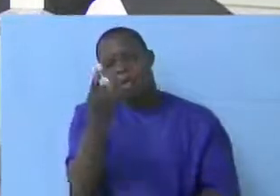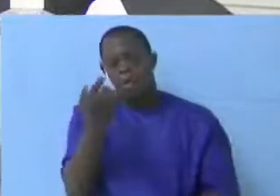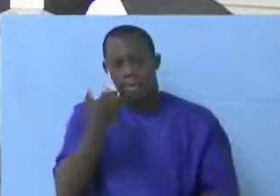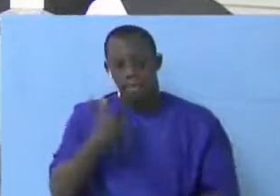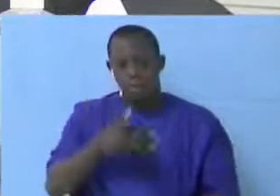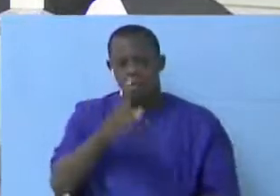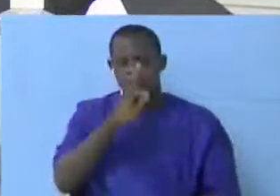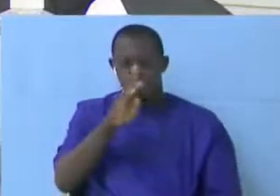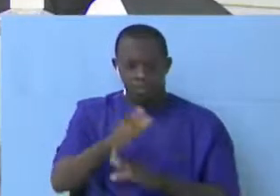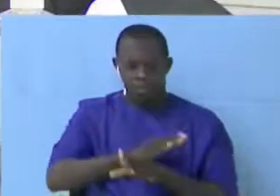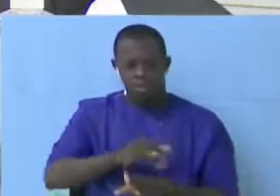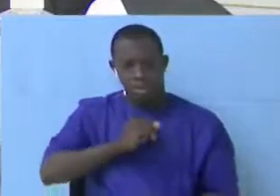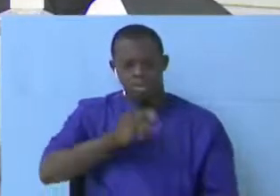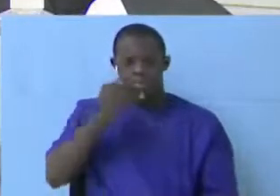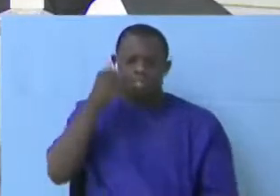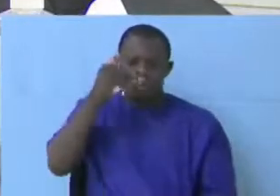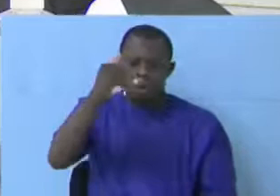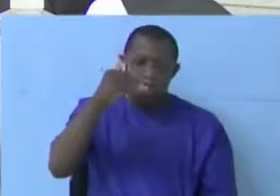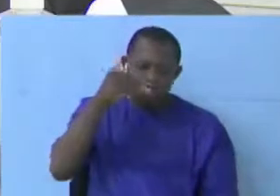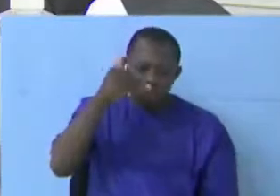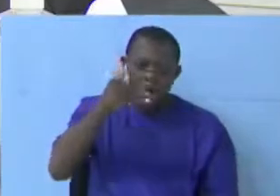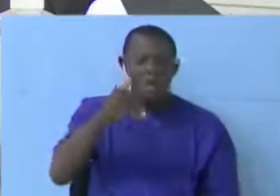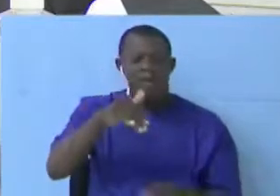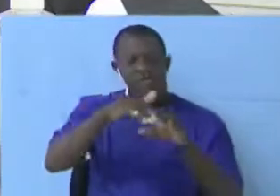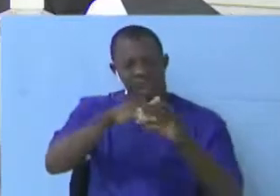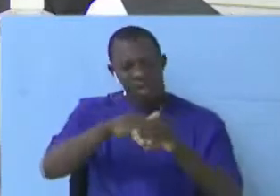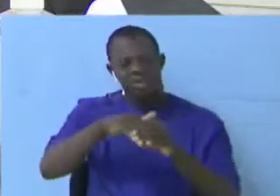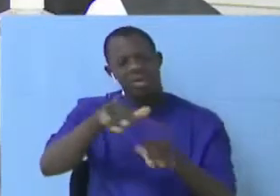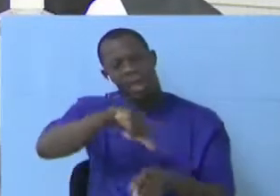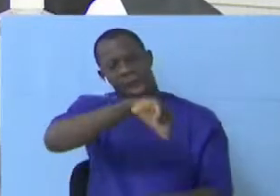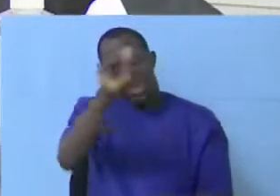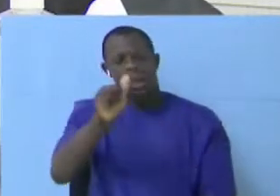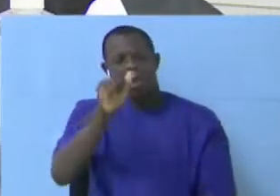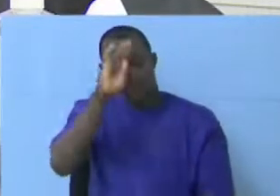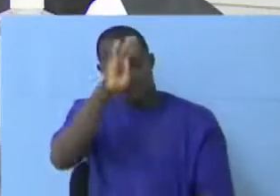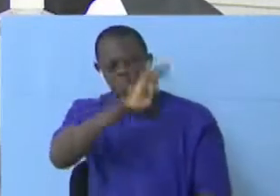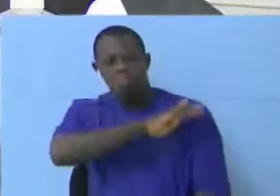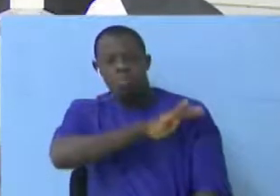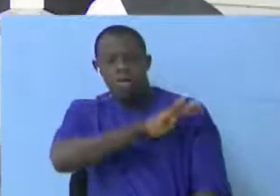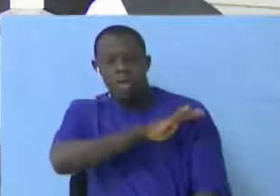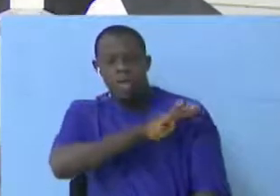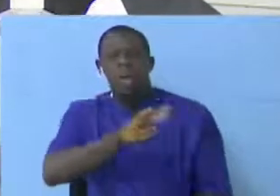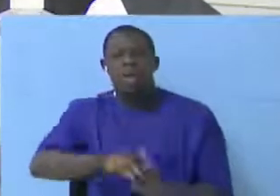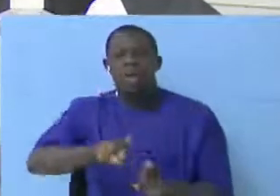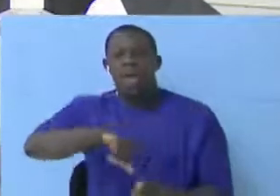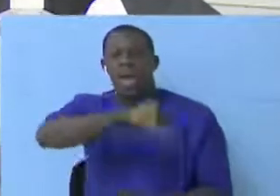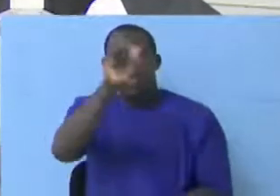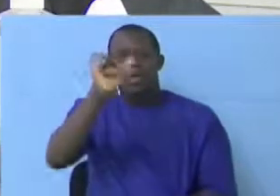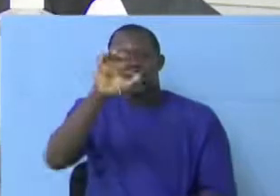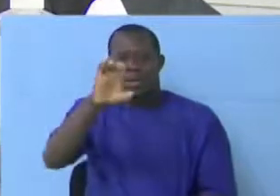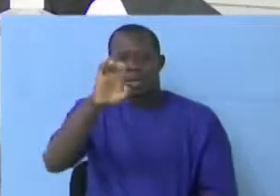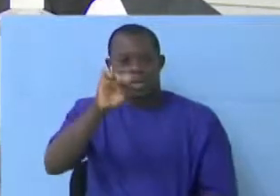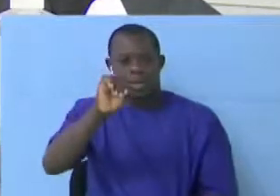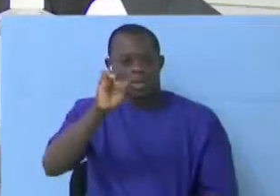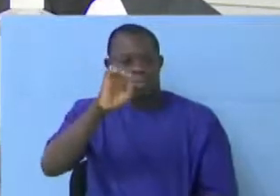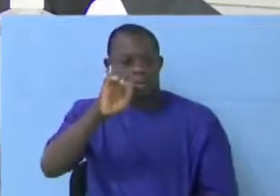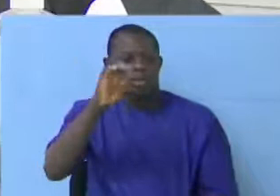calling is a friend and a brother. The CEO of Farafenye